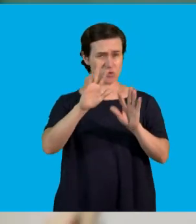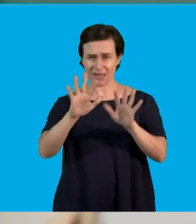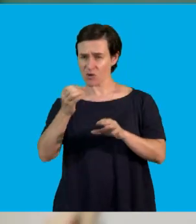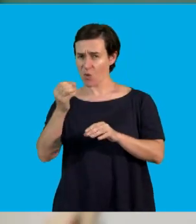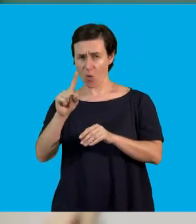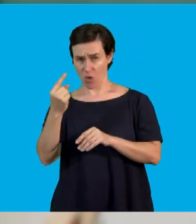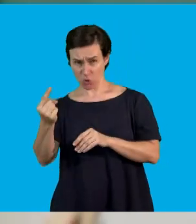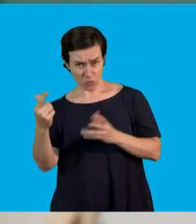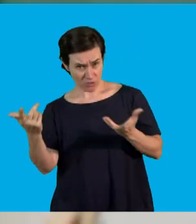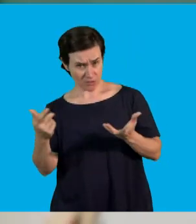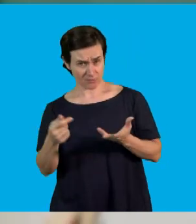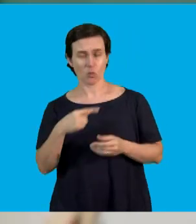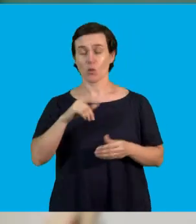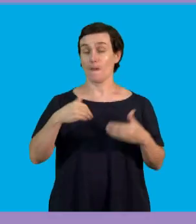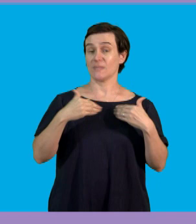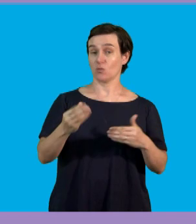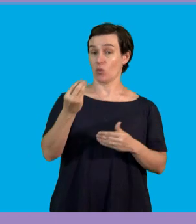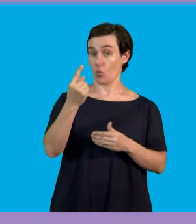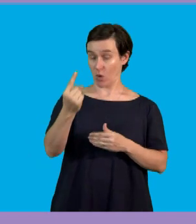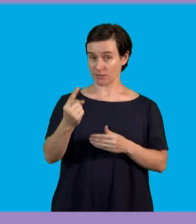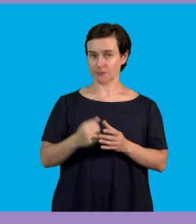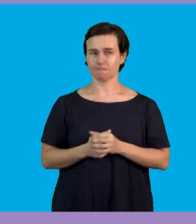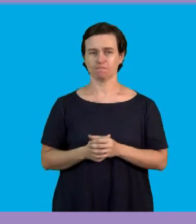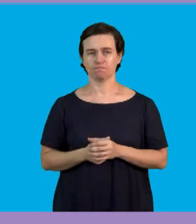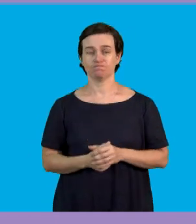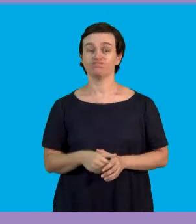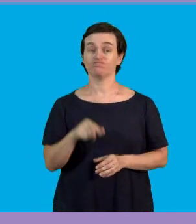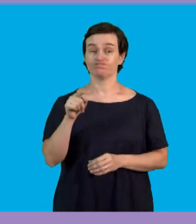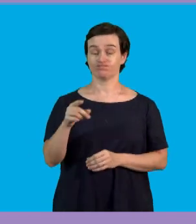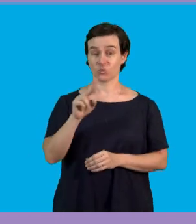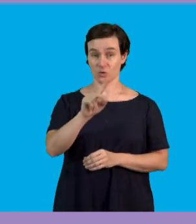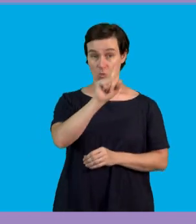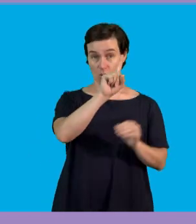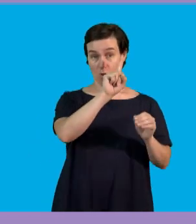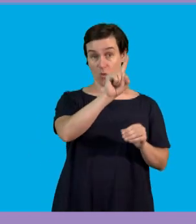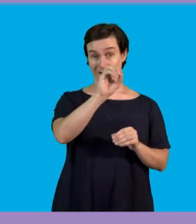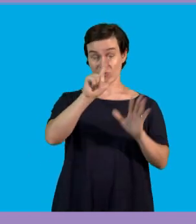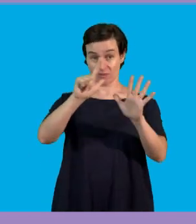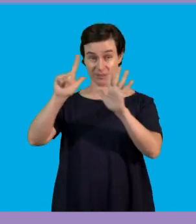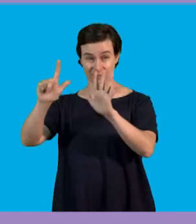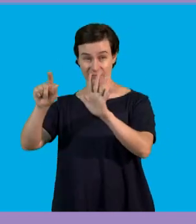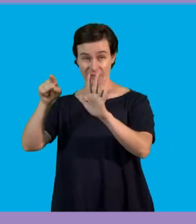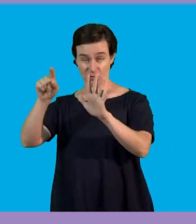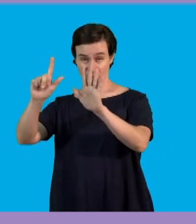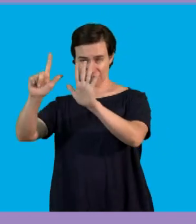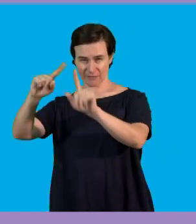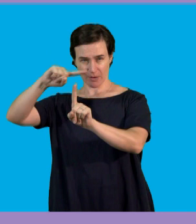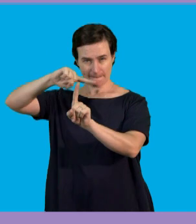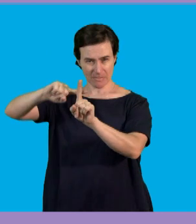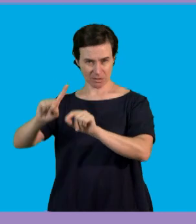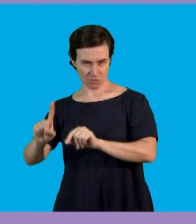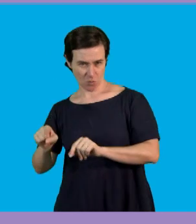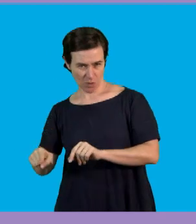start with the ones. So we are going to say 7 ones plus 1 ones. So what is